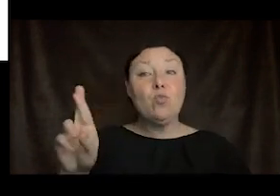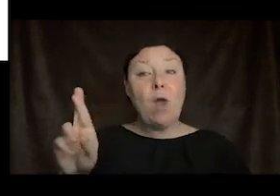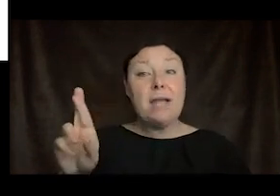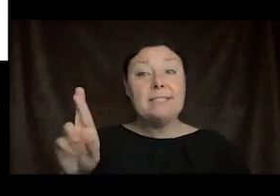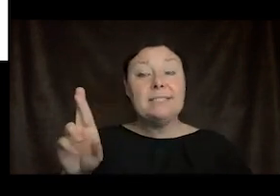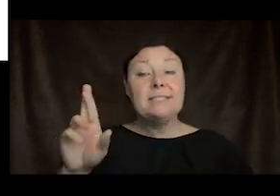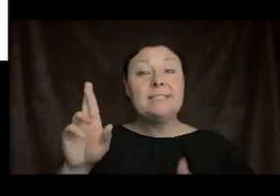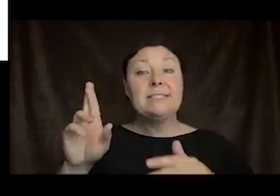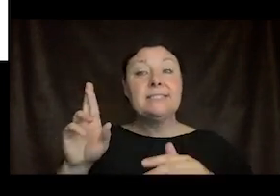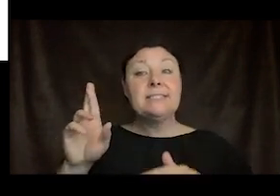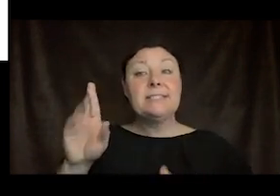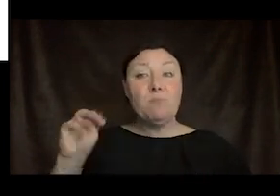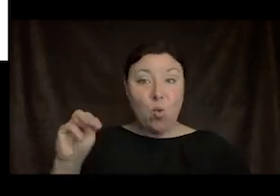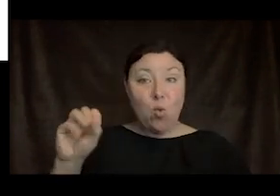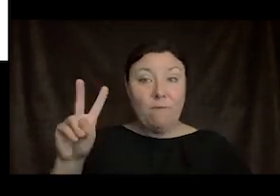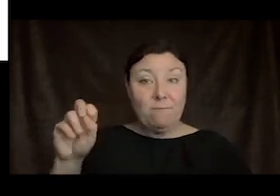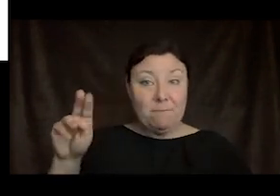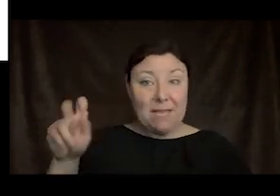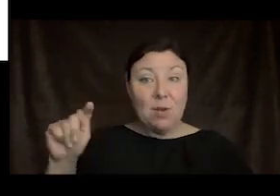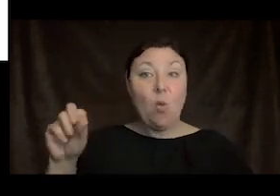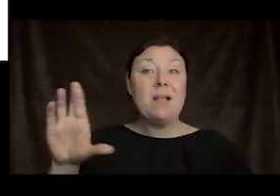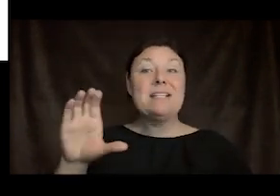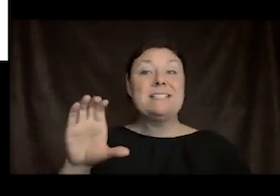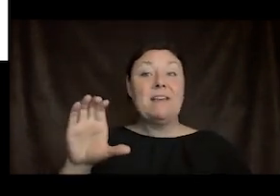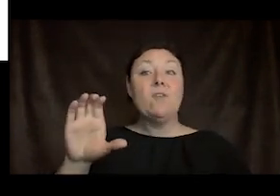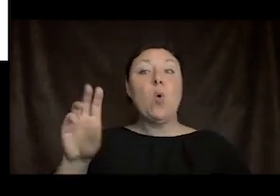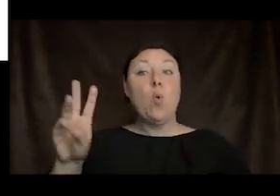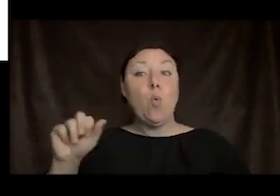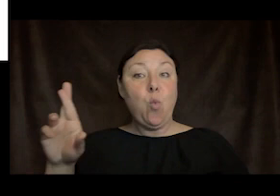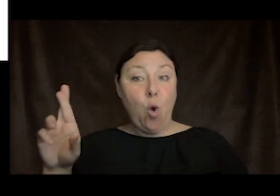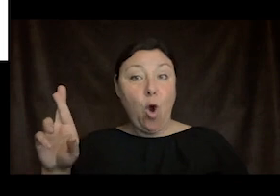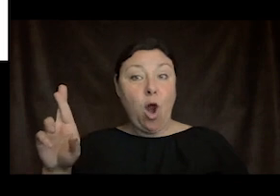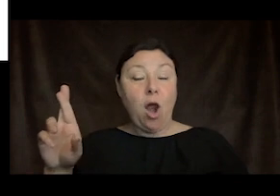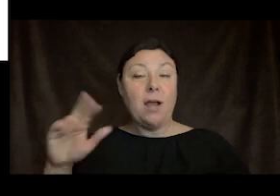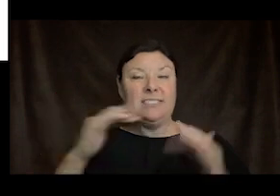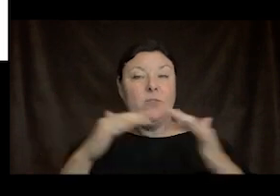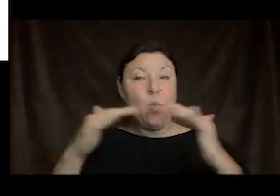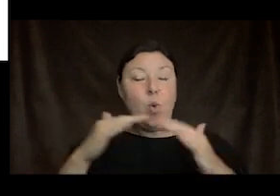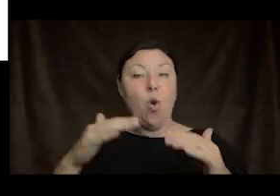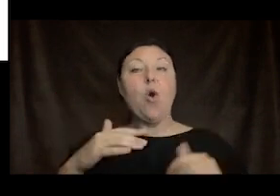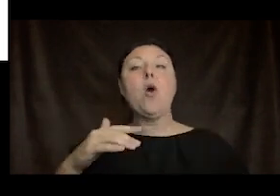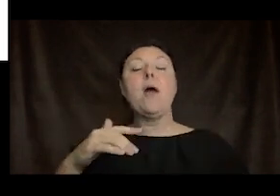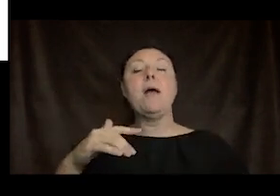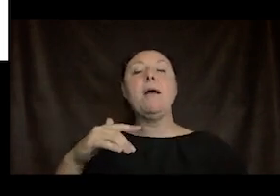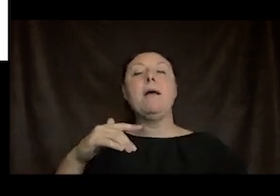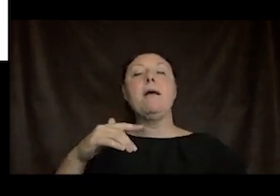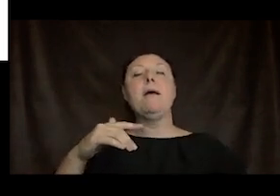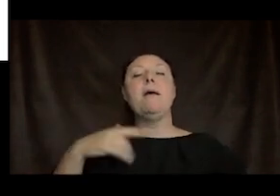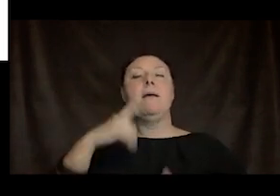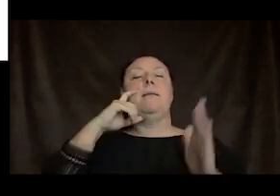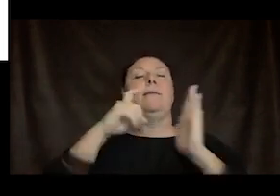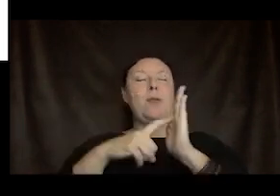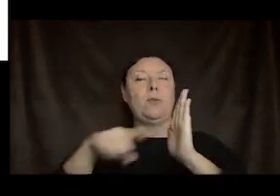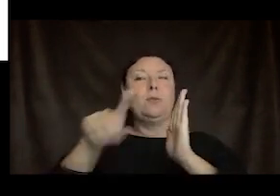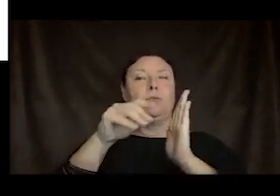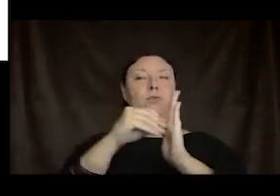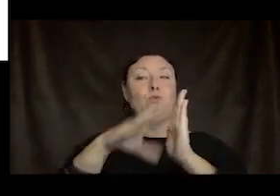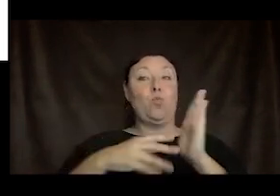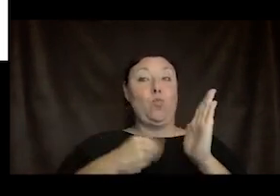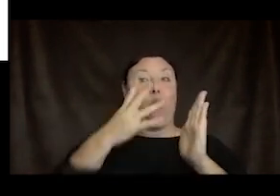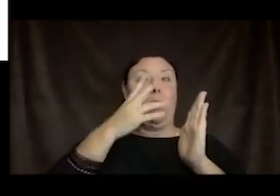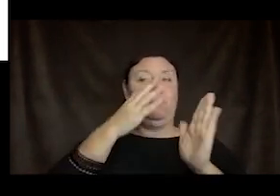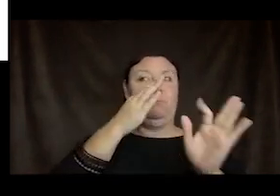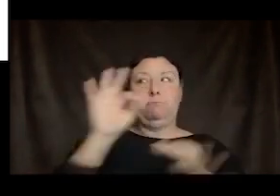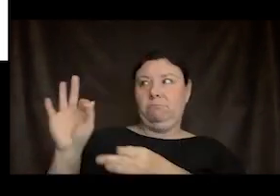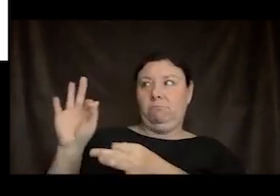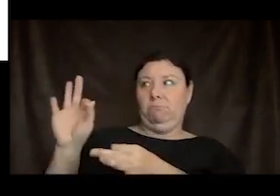War, the eyes of my white students always go to the students of color in the room. And I can tell at times it has caused them to feel